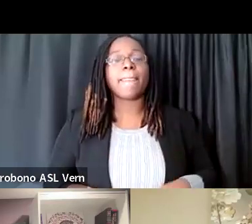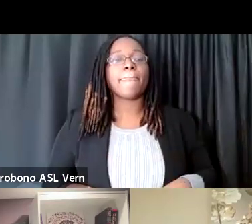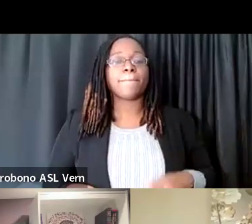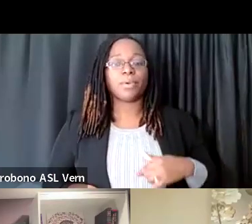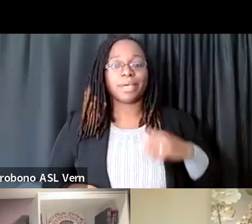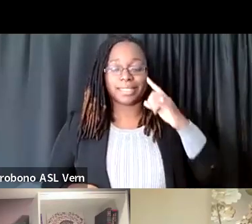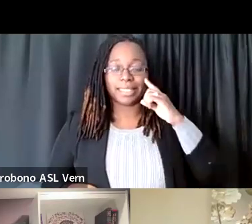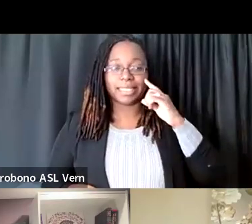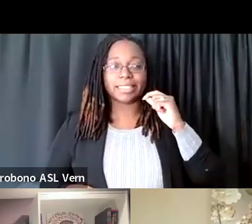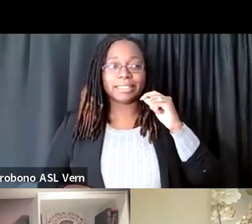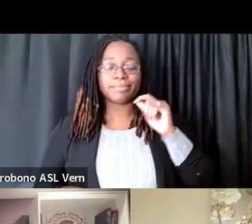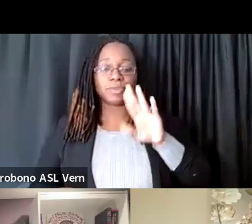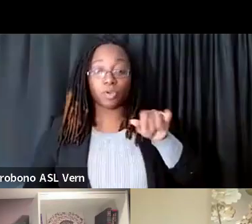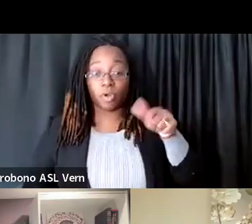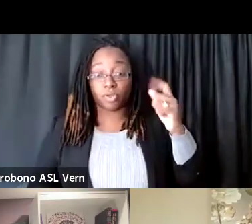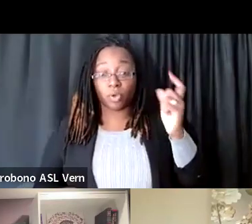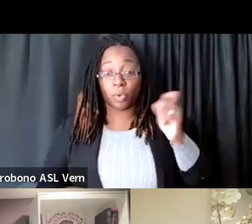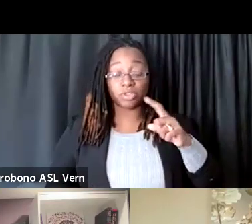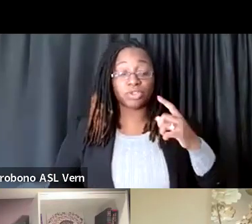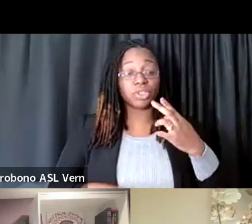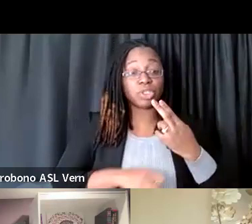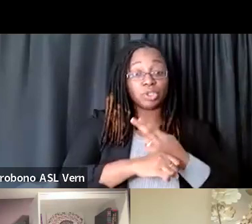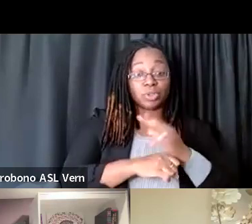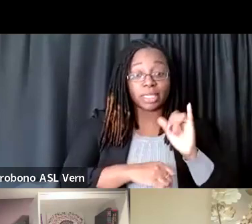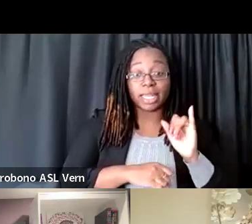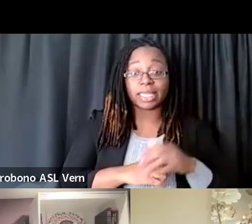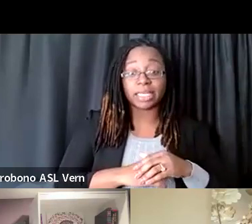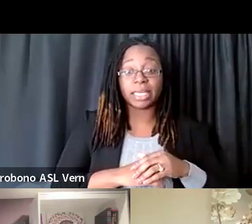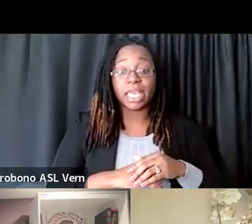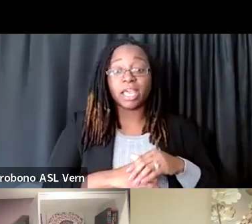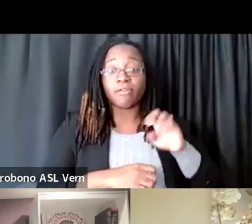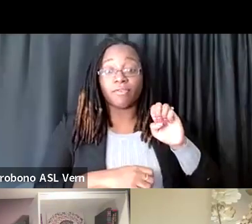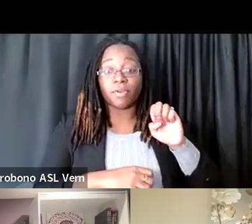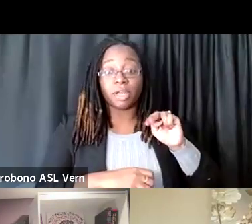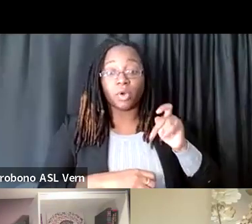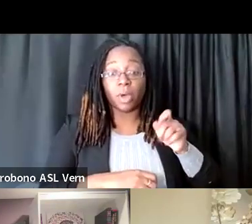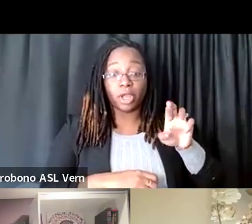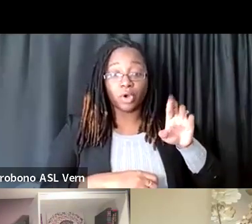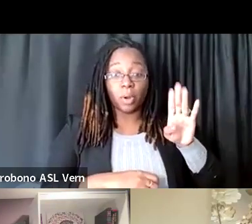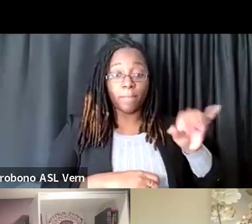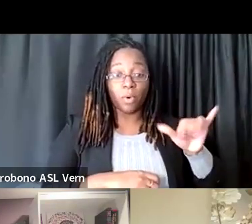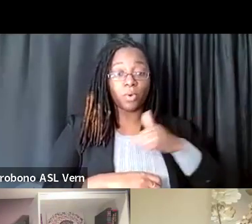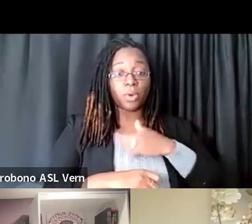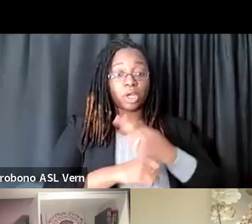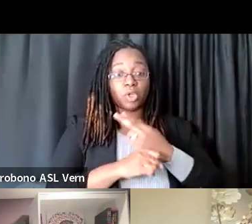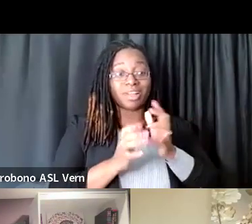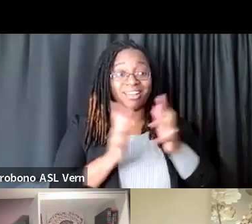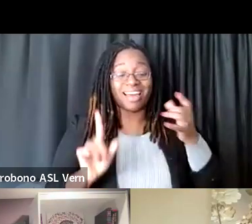think to the other question, like using things like Inquire Boy, we used a lot of lighting to make sure that the nudity